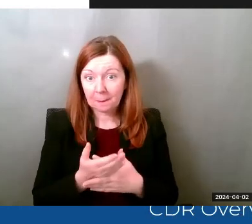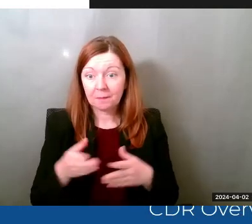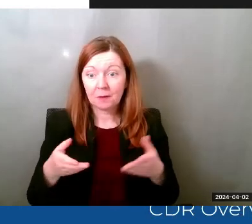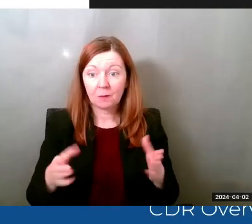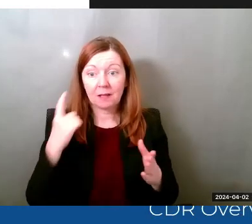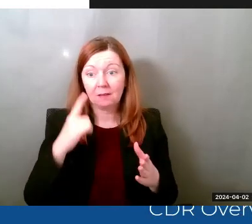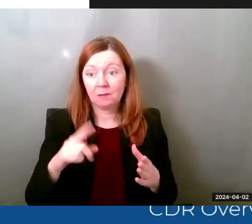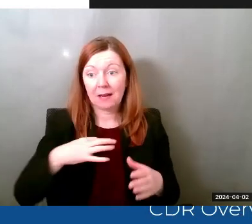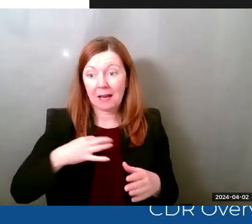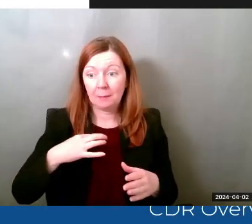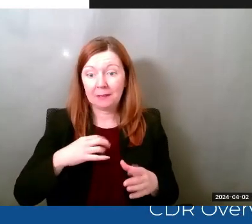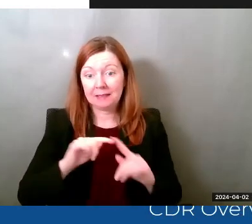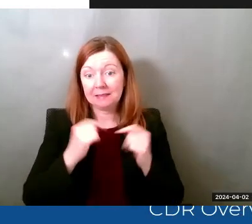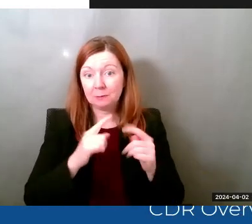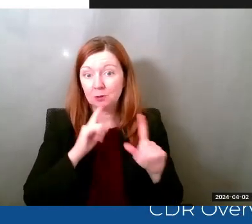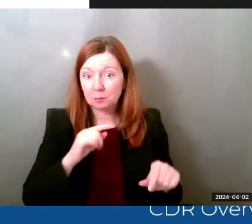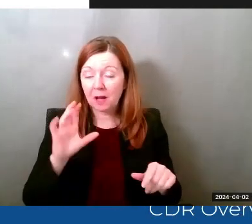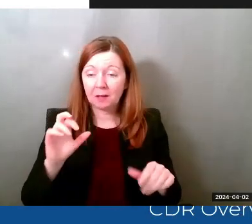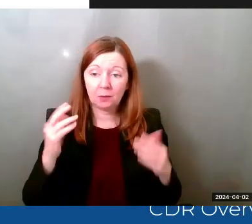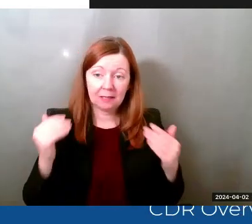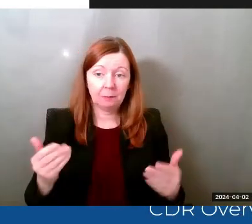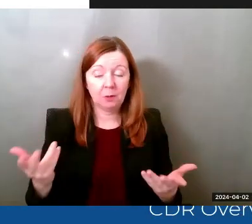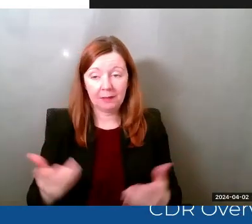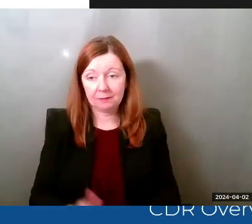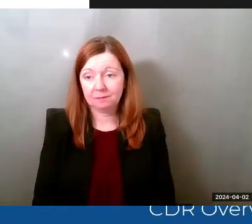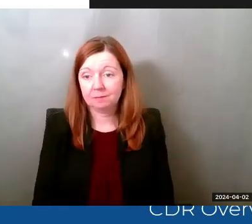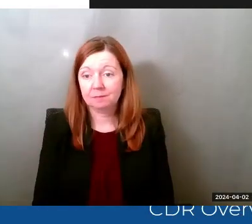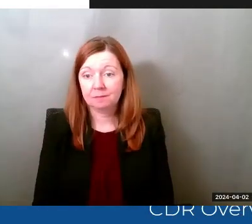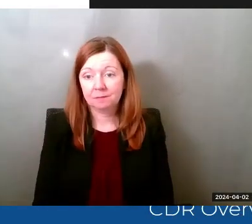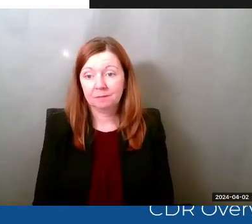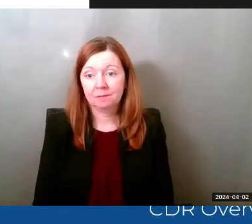the applicant team to respond, or if you would like me to keep going.